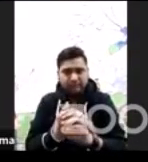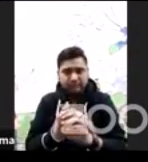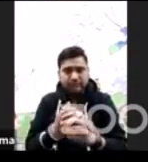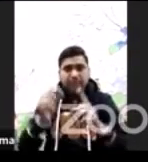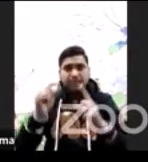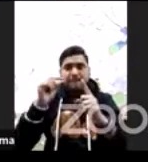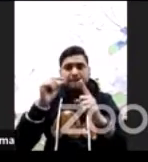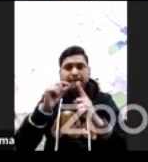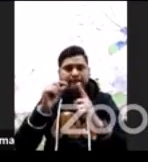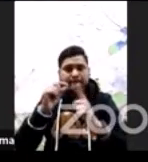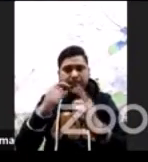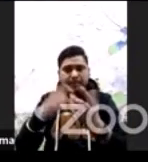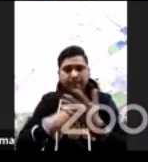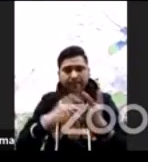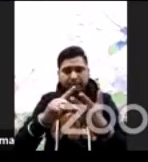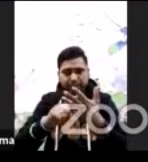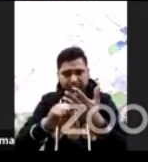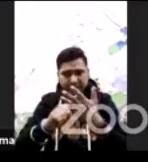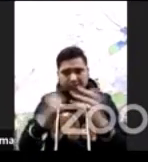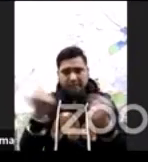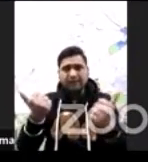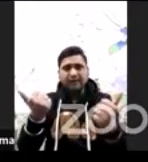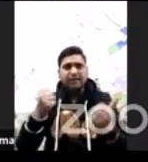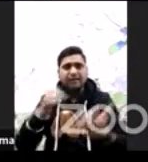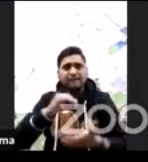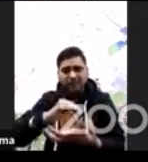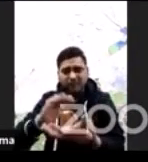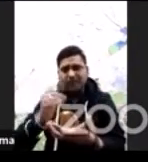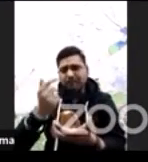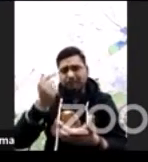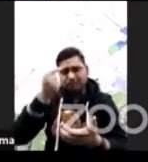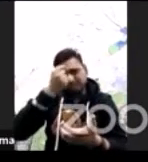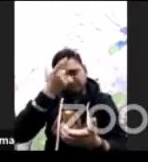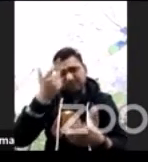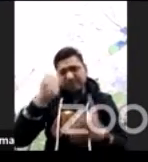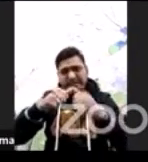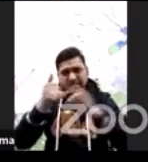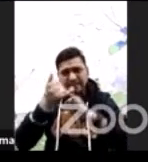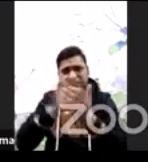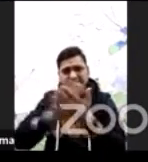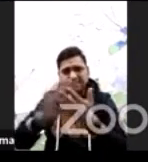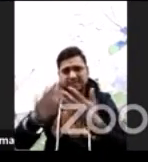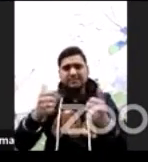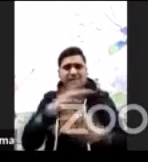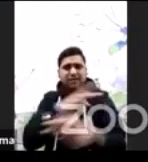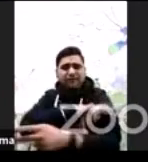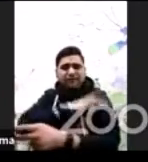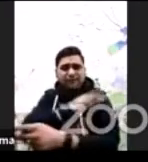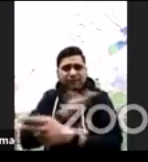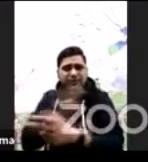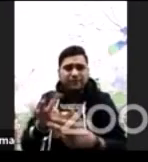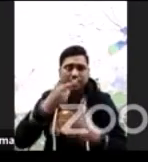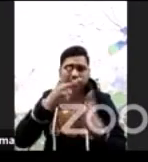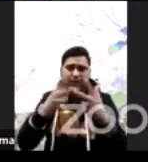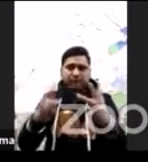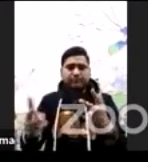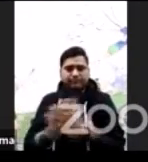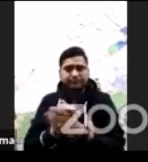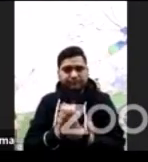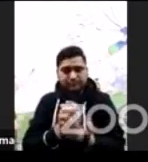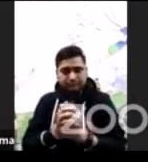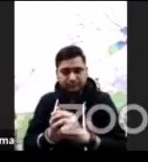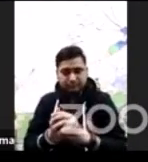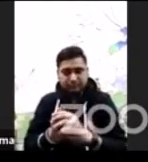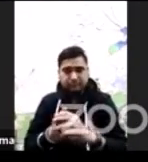prenatal, during the maternity process through ASHA workers, or to solve the hunger problem. So again, we look at